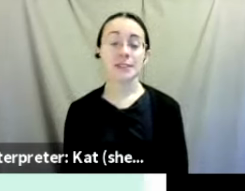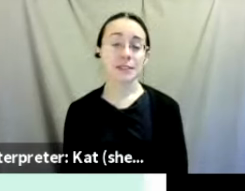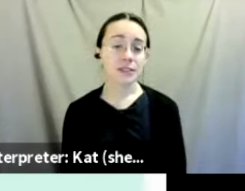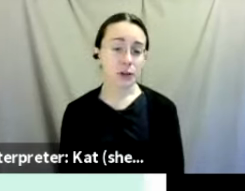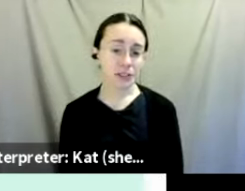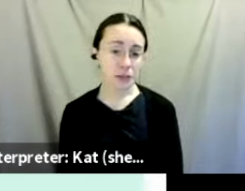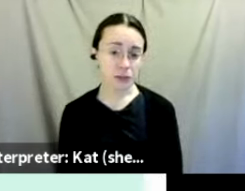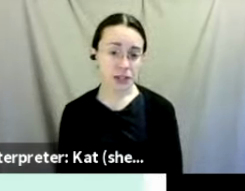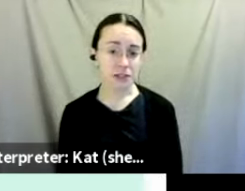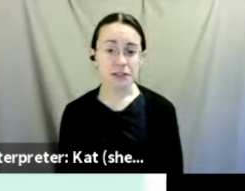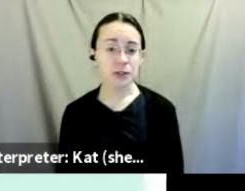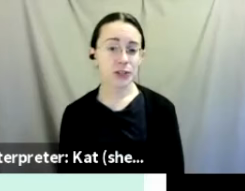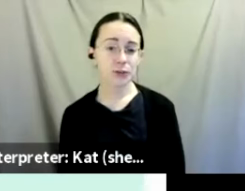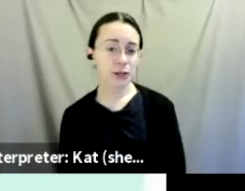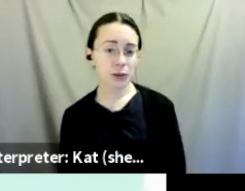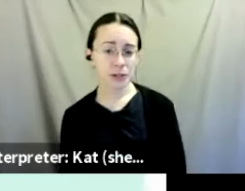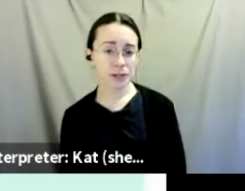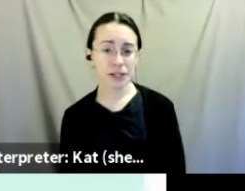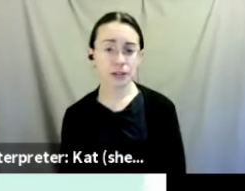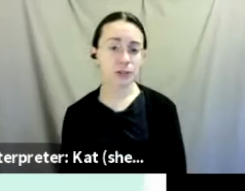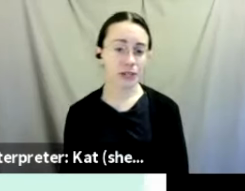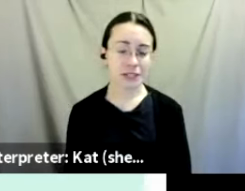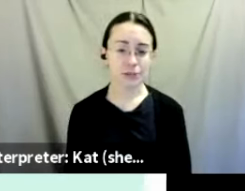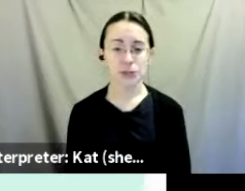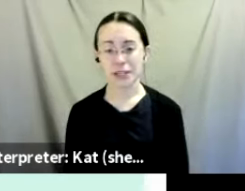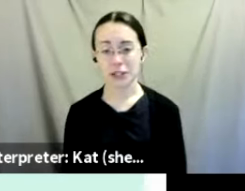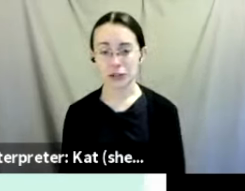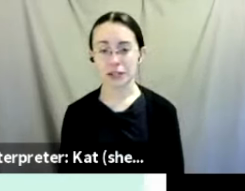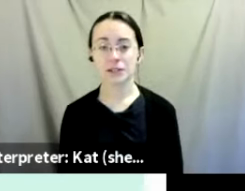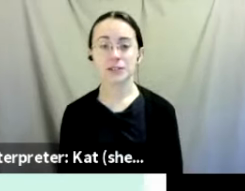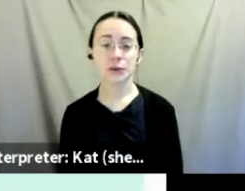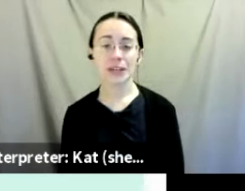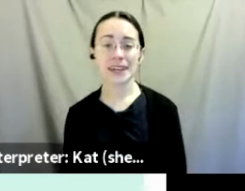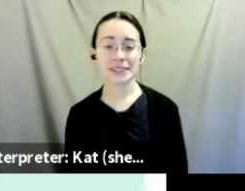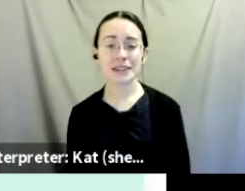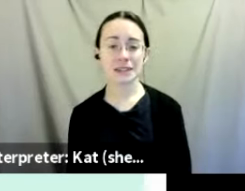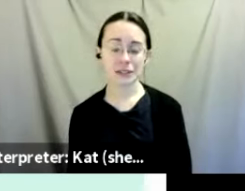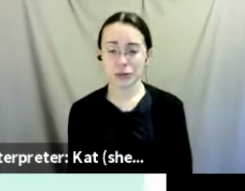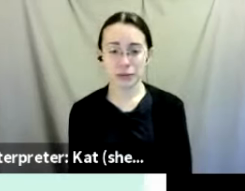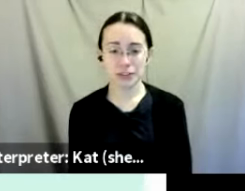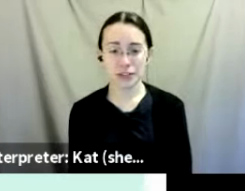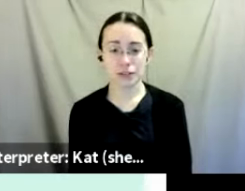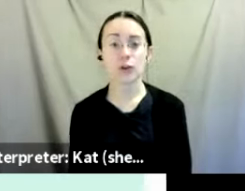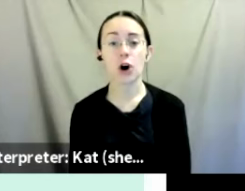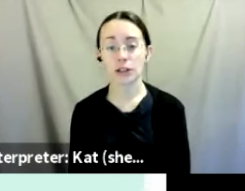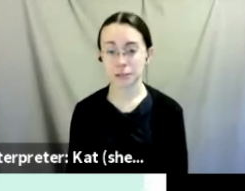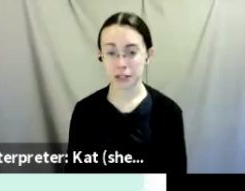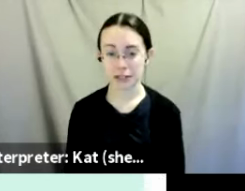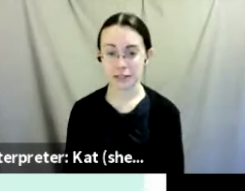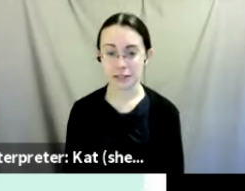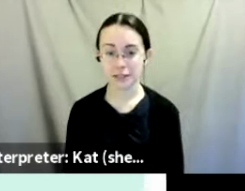So this is a small sample size. This is only 40 women altogether, 20 deaf and 20 hearing. So we can't say that these are representative of